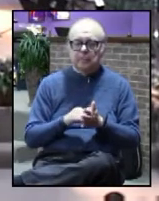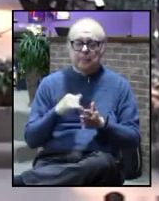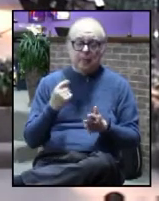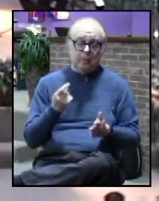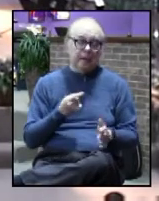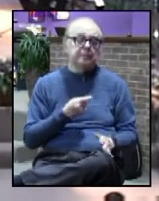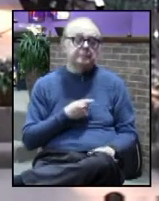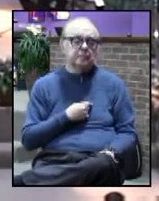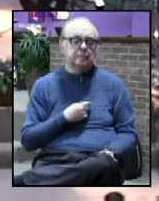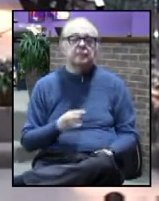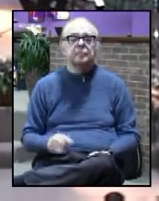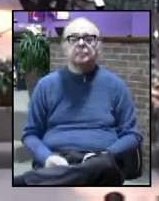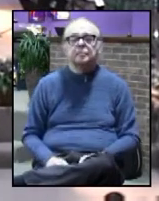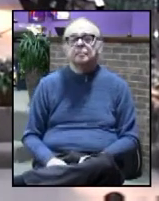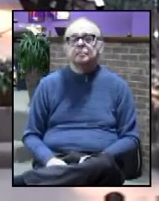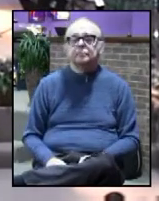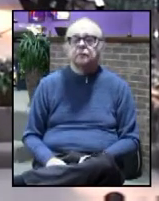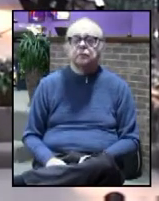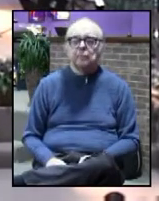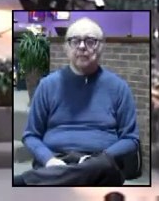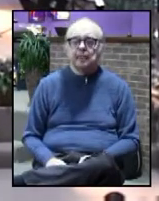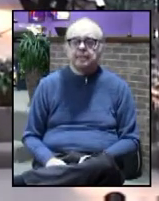We have